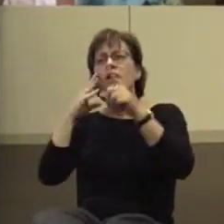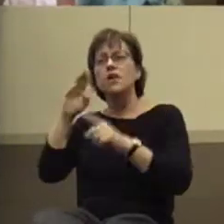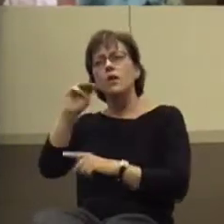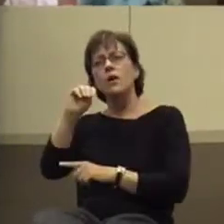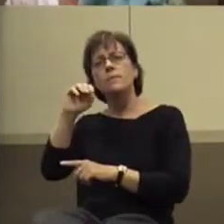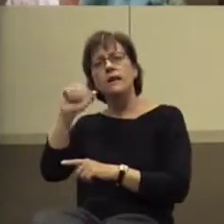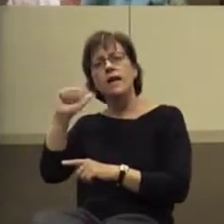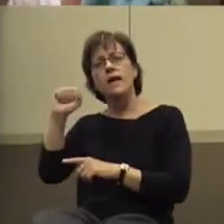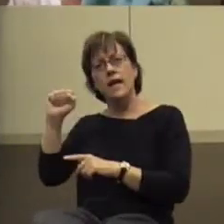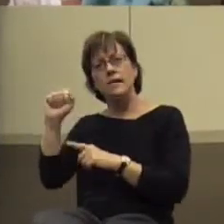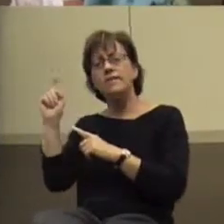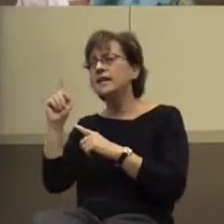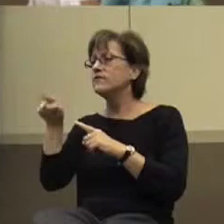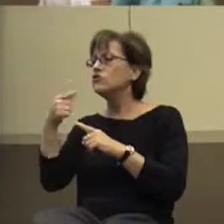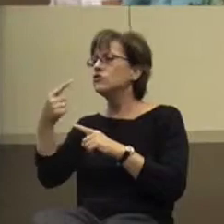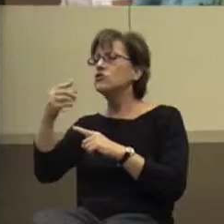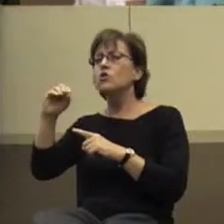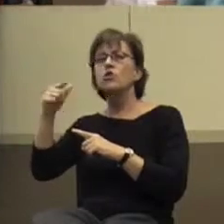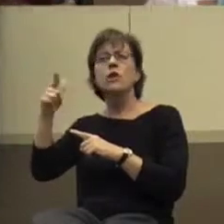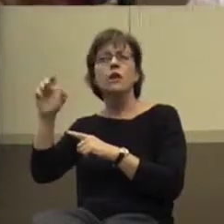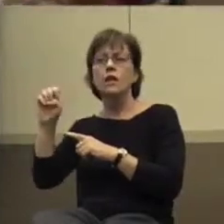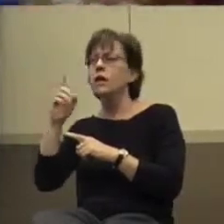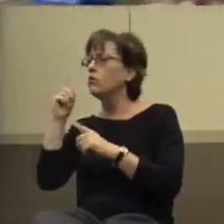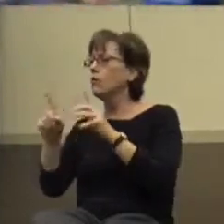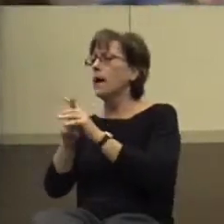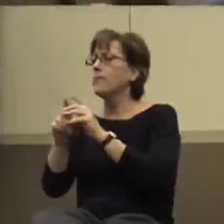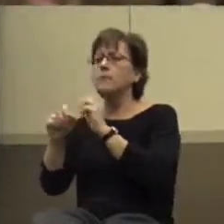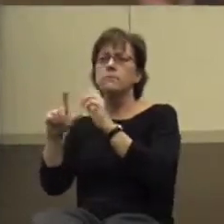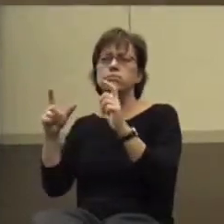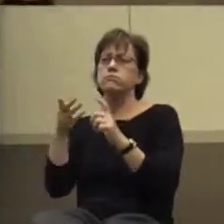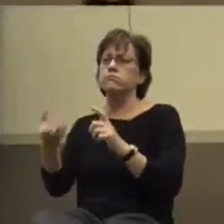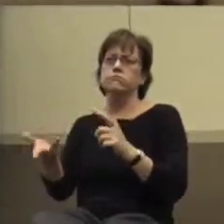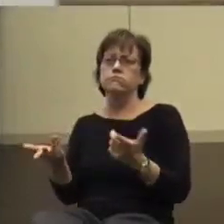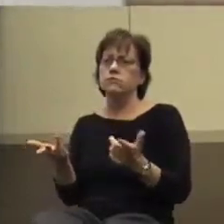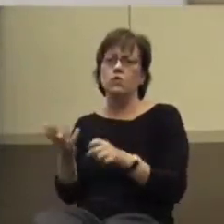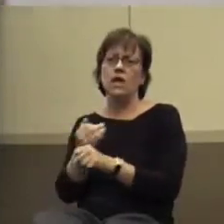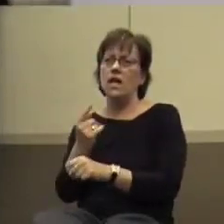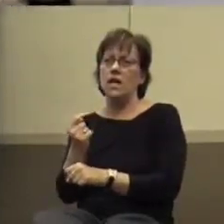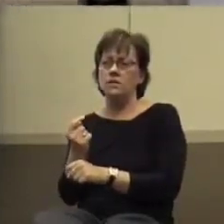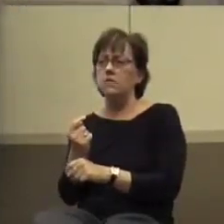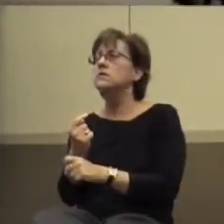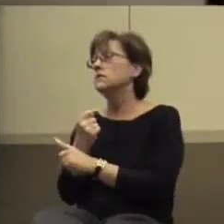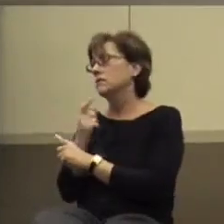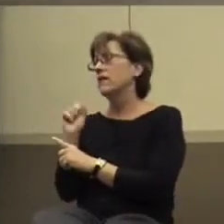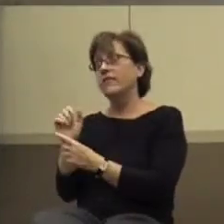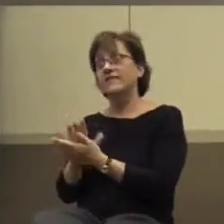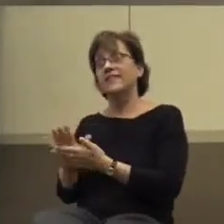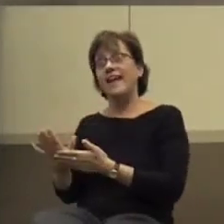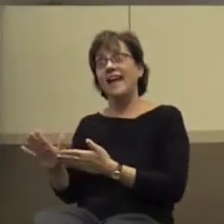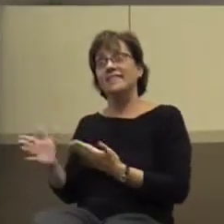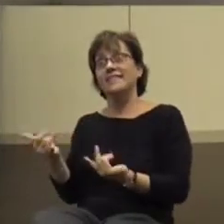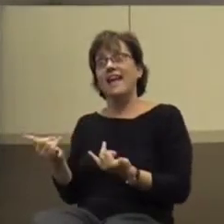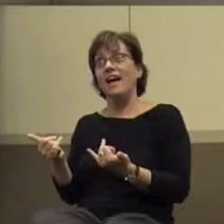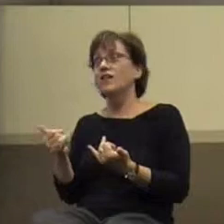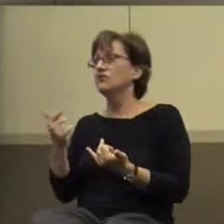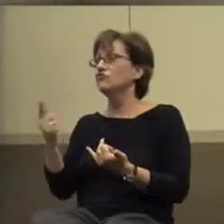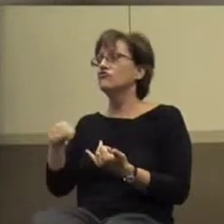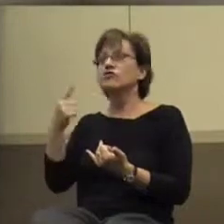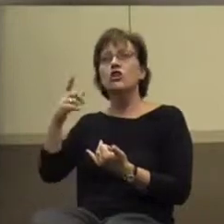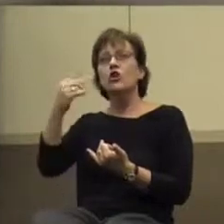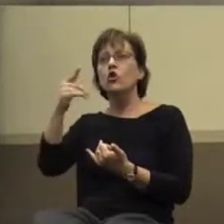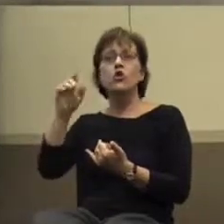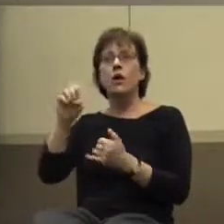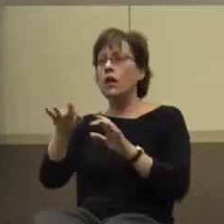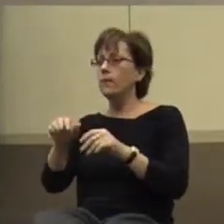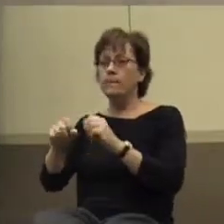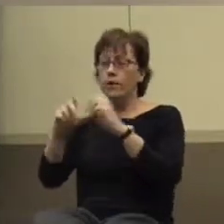up. Right. Yeah, that's the nice thing now. You just like Google it in and it'll just pop up. And, and then, I mean, some of them you go